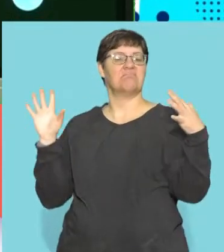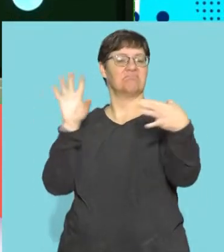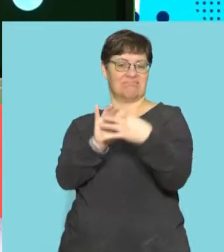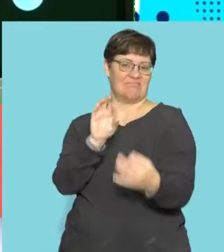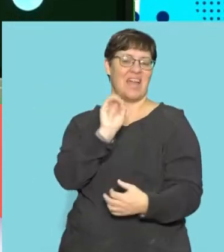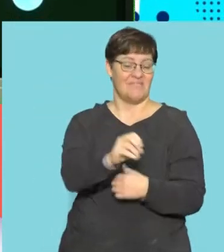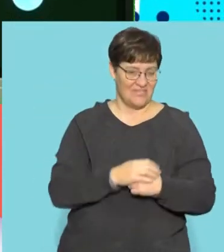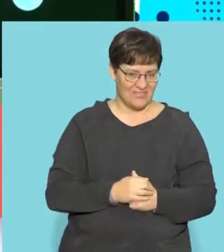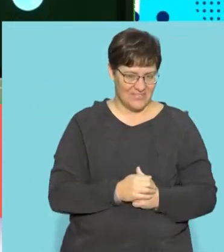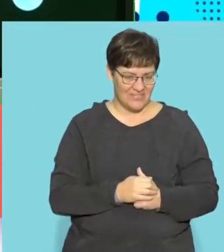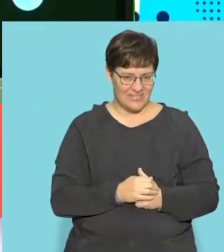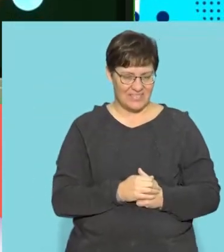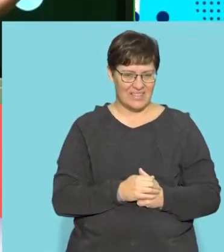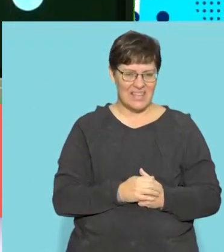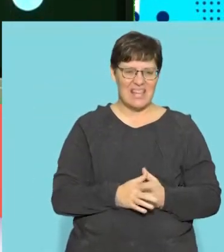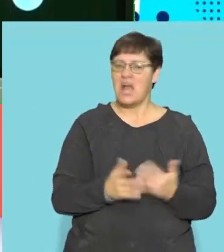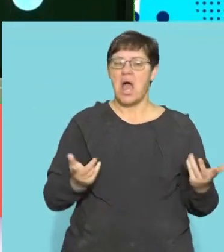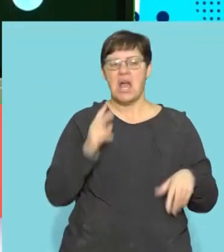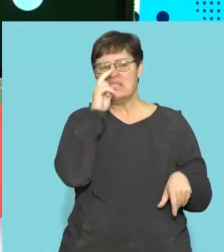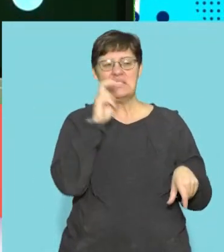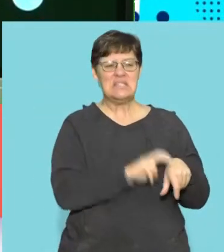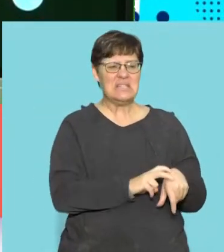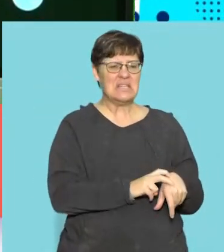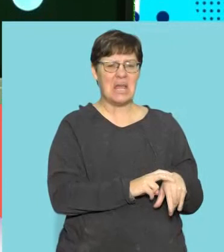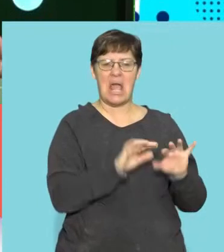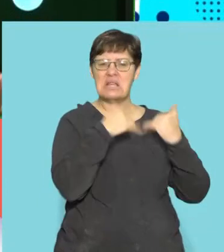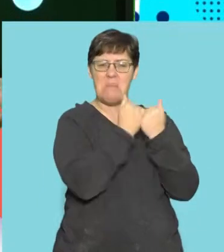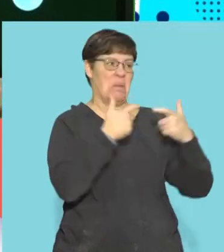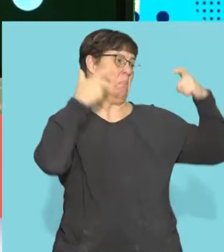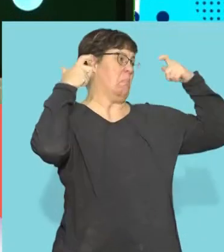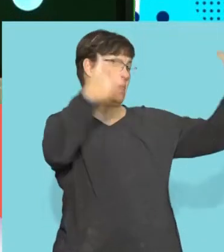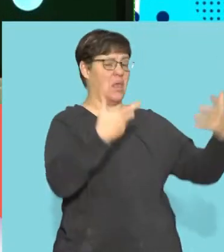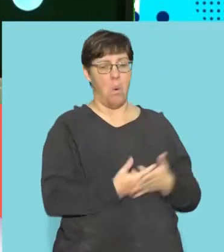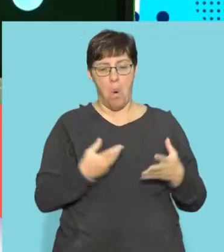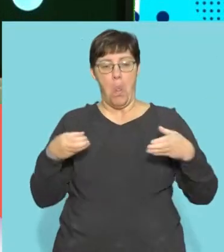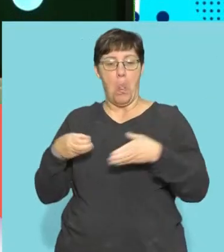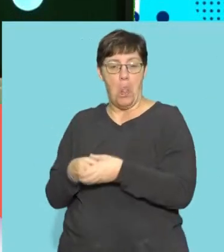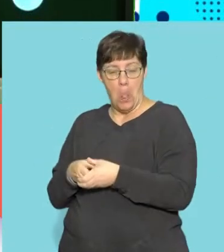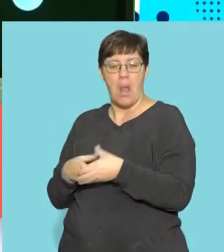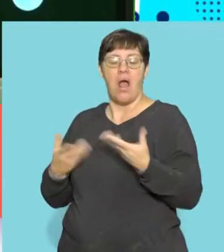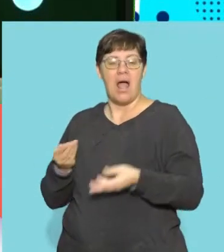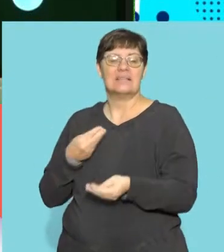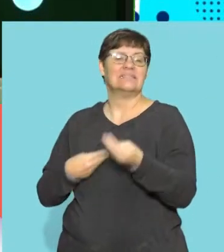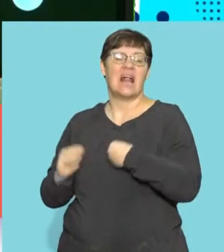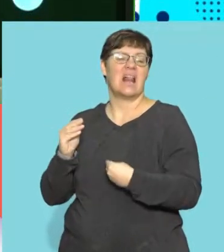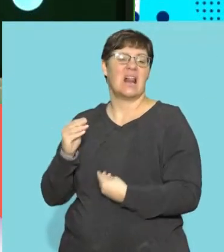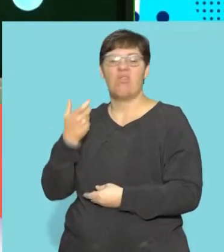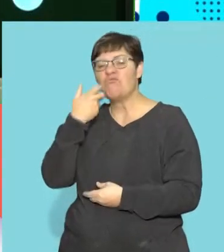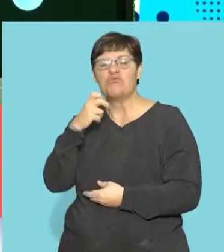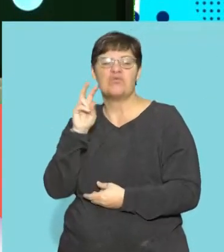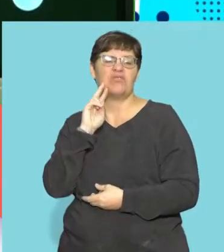in your real life situation, should you wish. It does not need to be big companies. It can be a small company that just